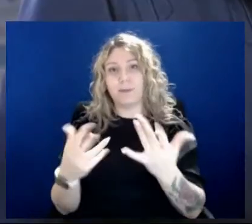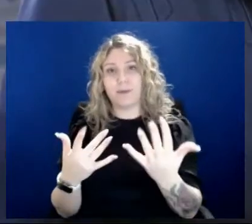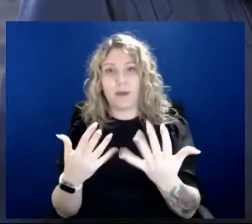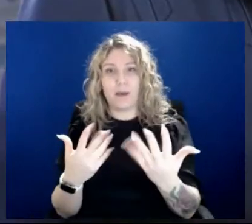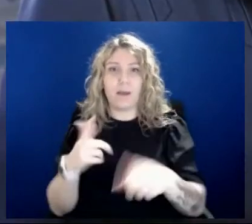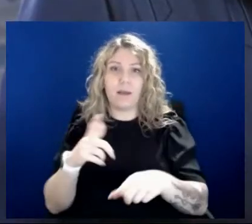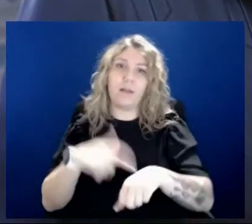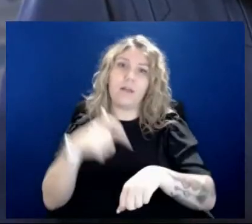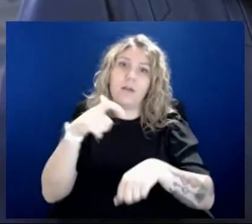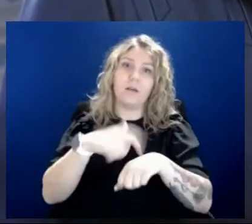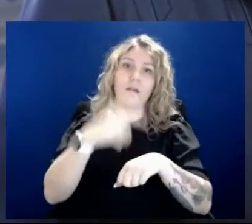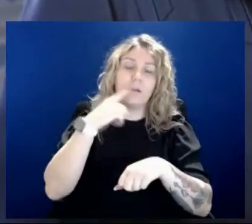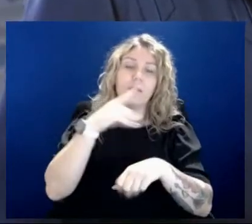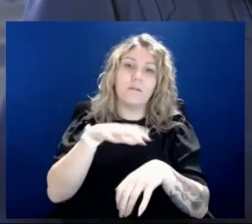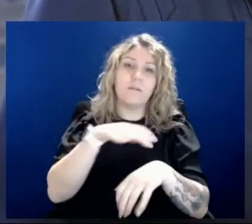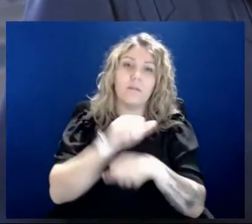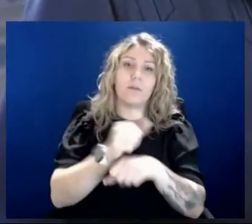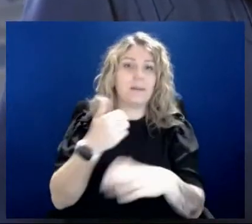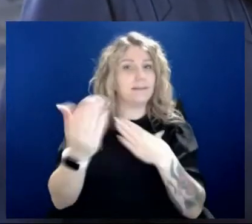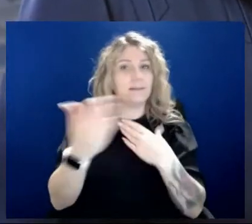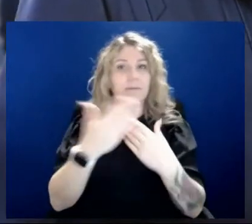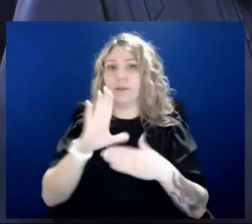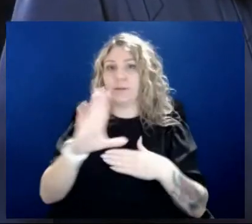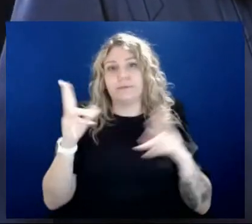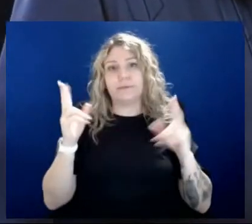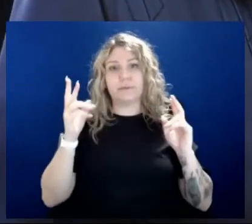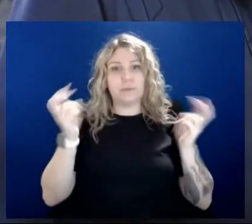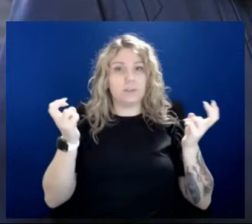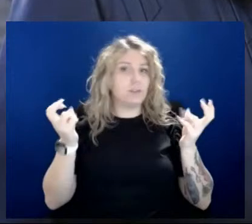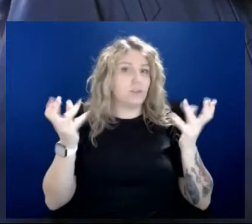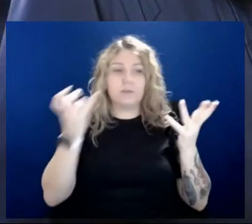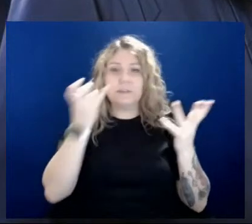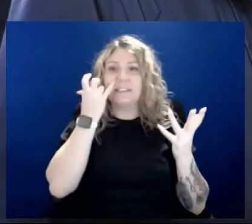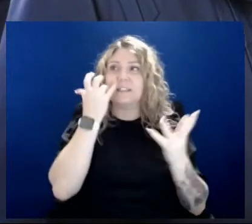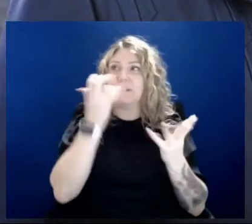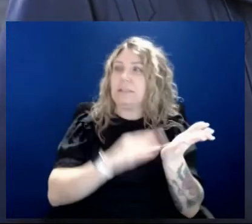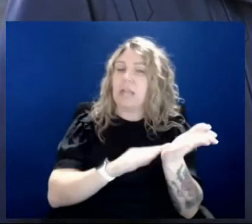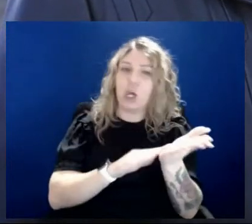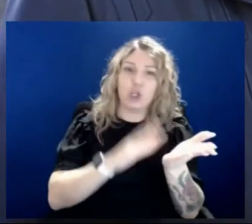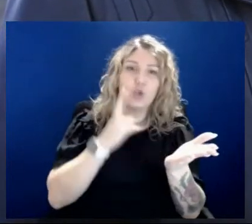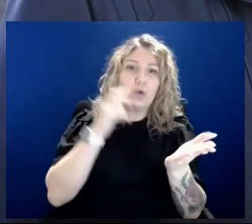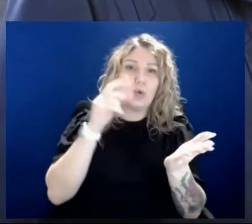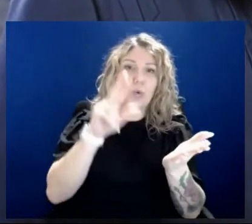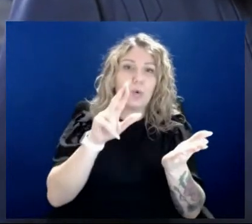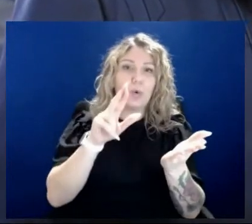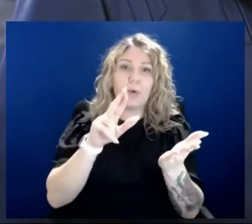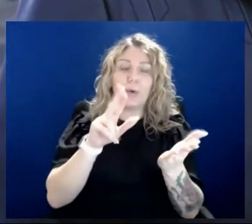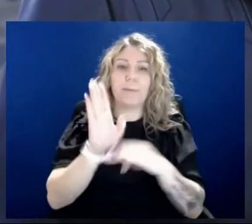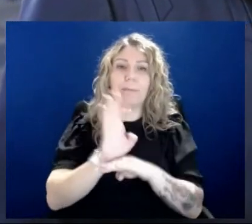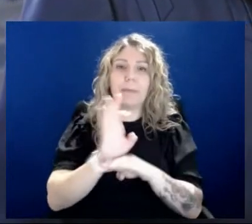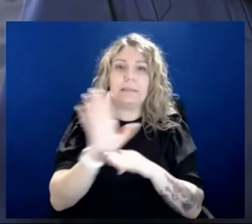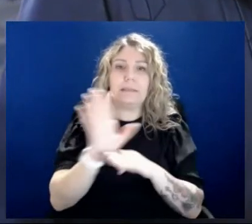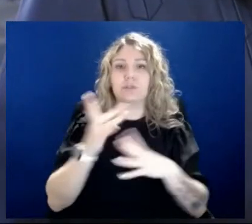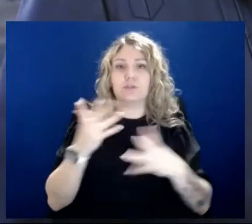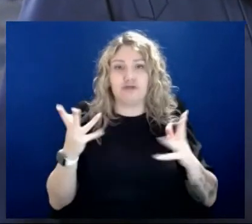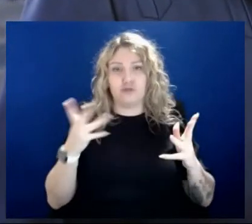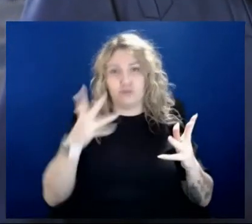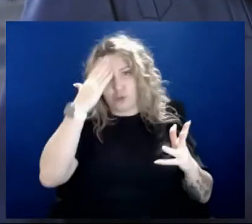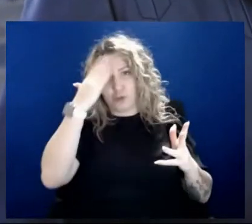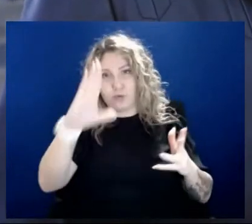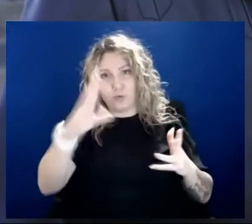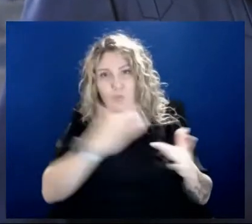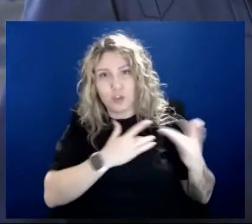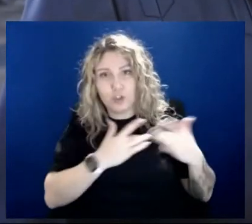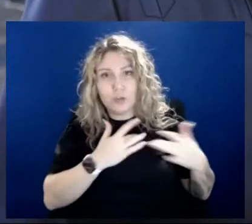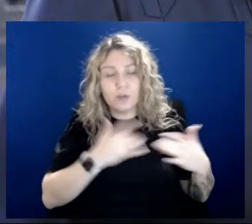appointment, no matter what your issue is, and no matter if the doctor or the facility already know what your concern or